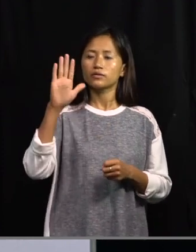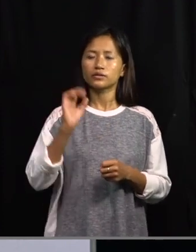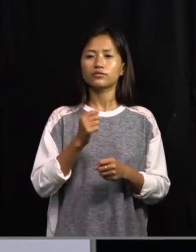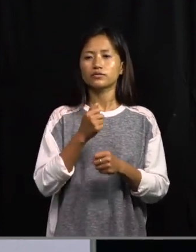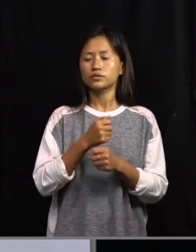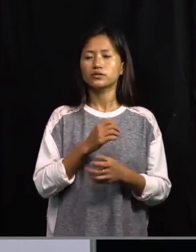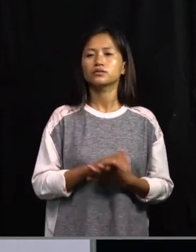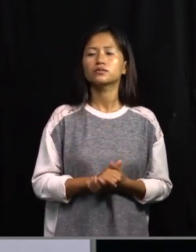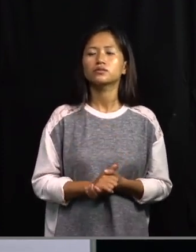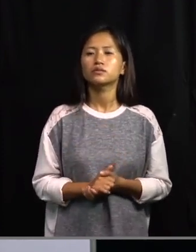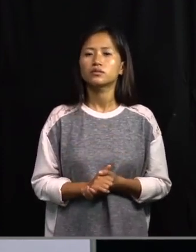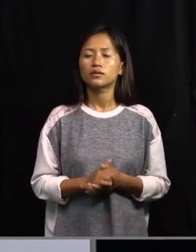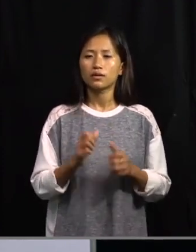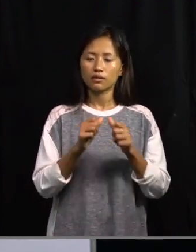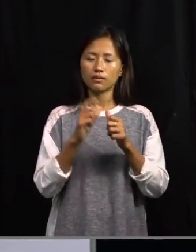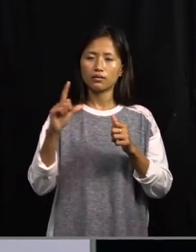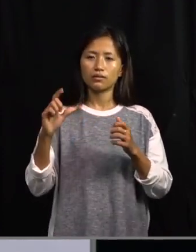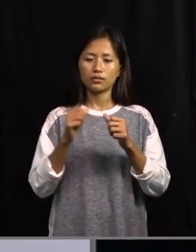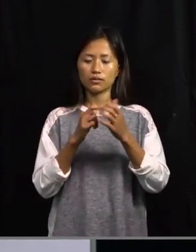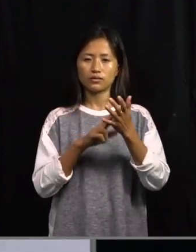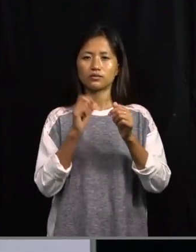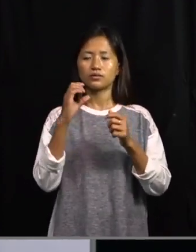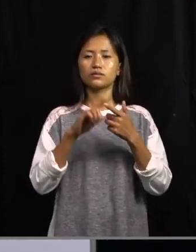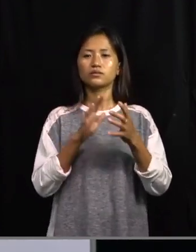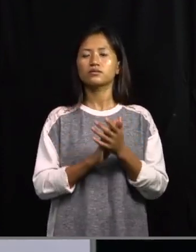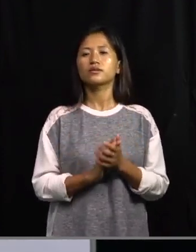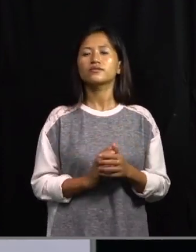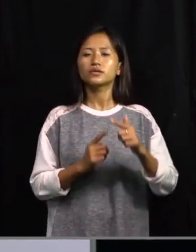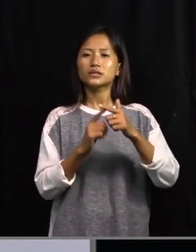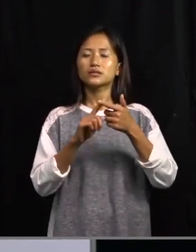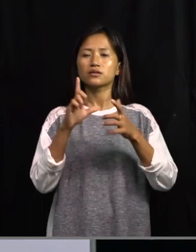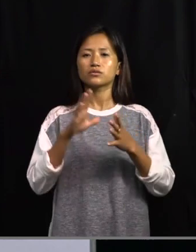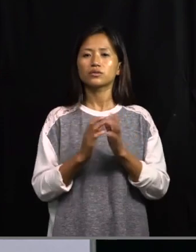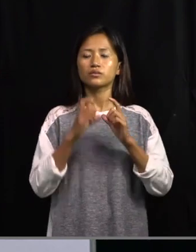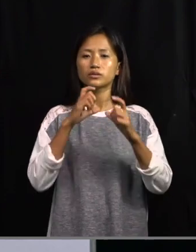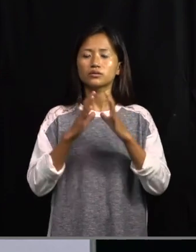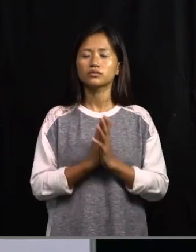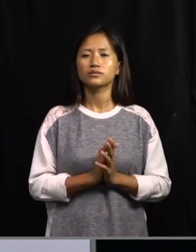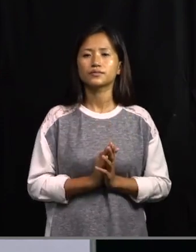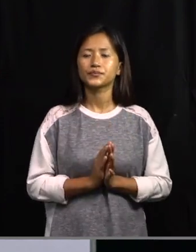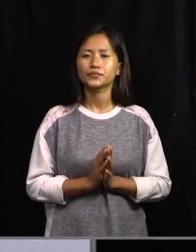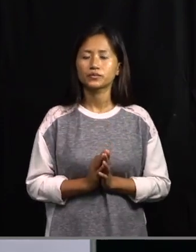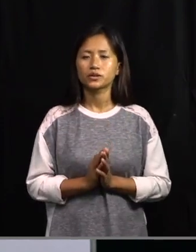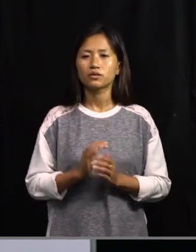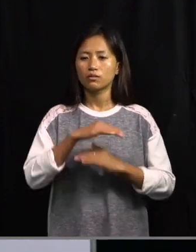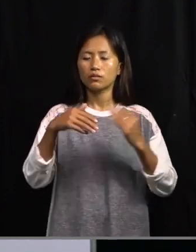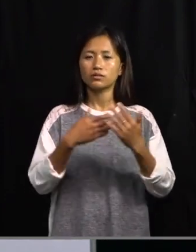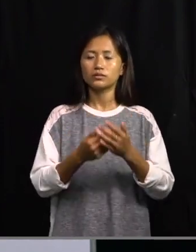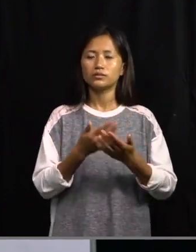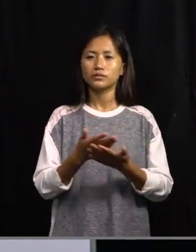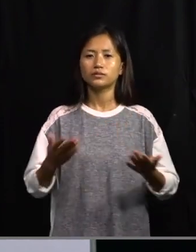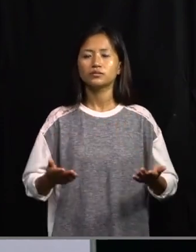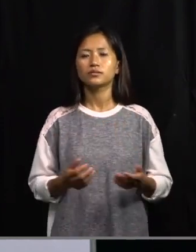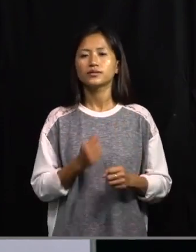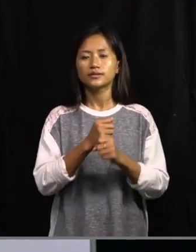all, you know, a license for telecommunications. So when the government sells all these, they generate a